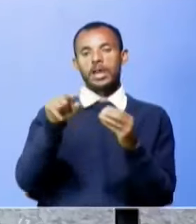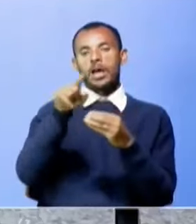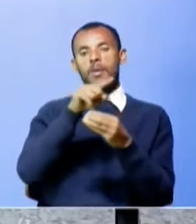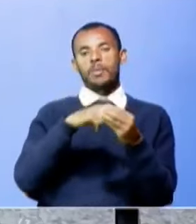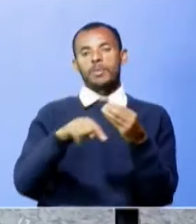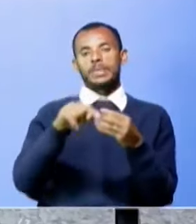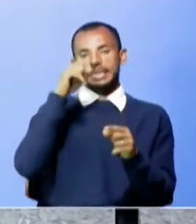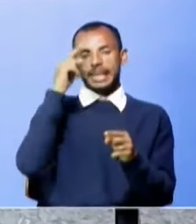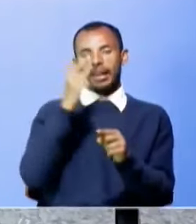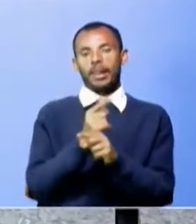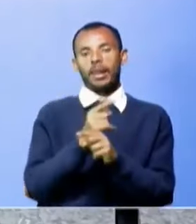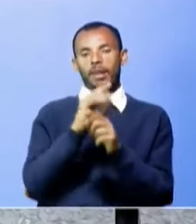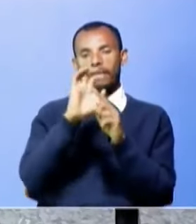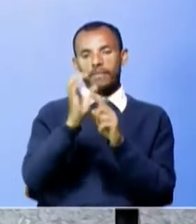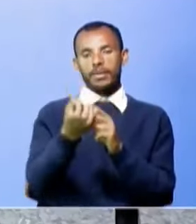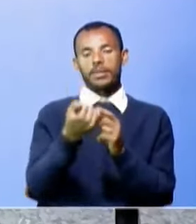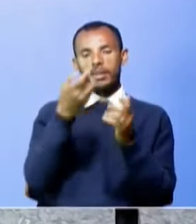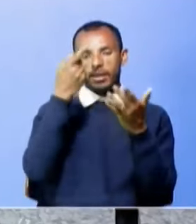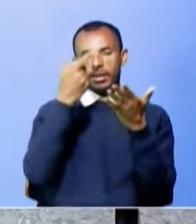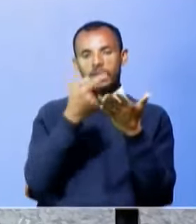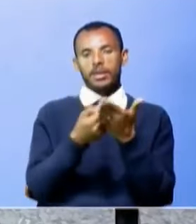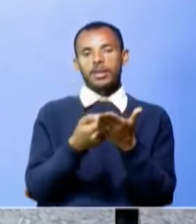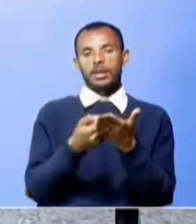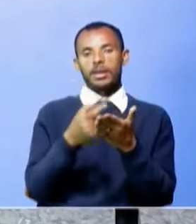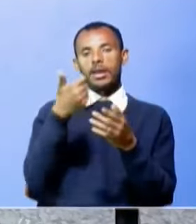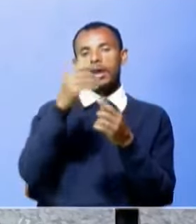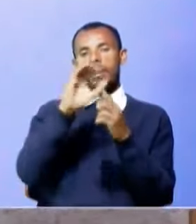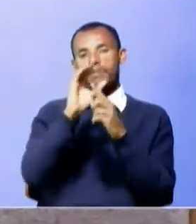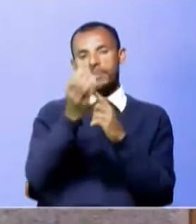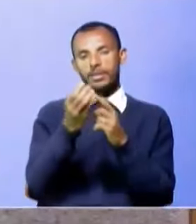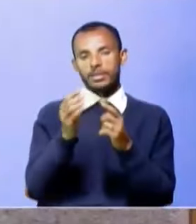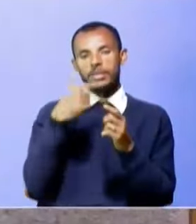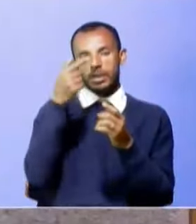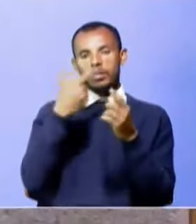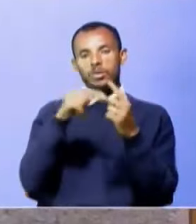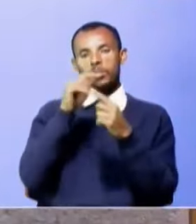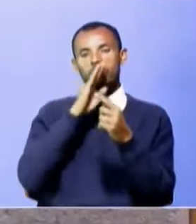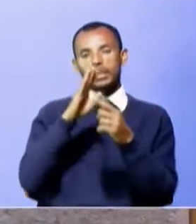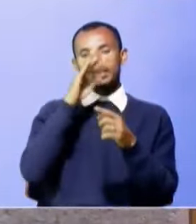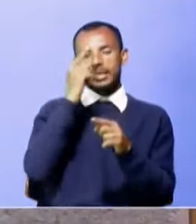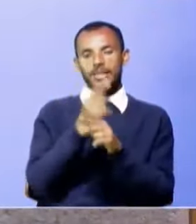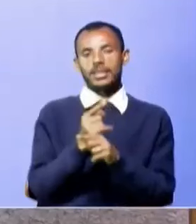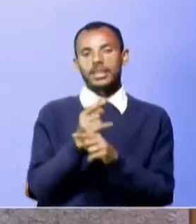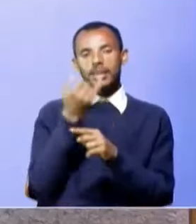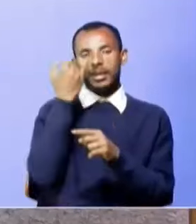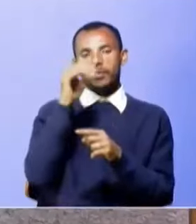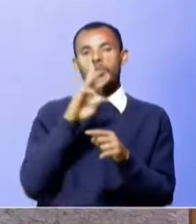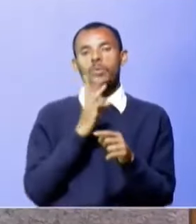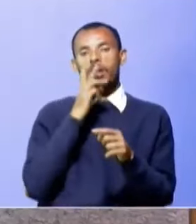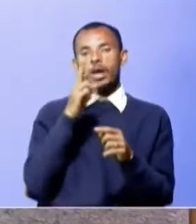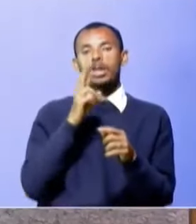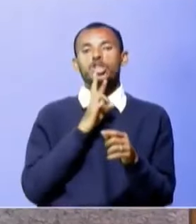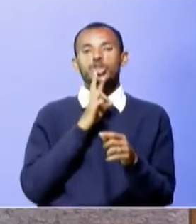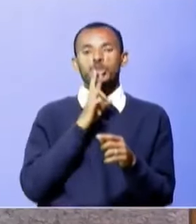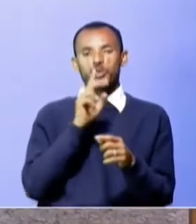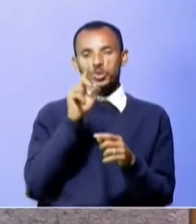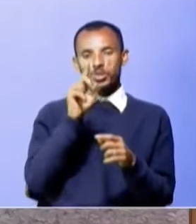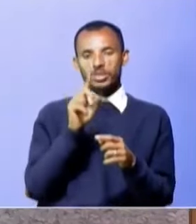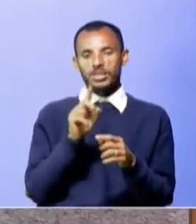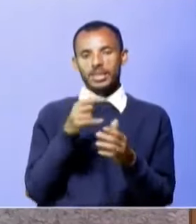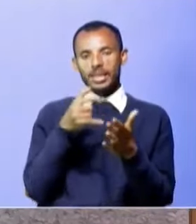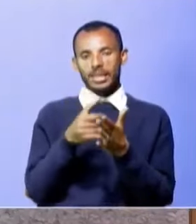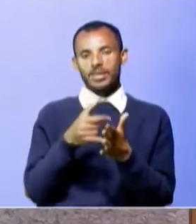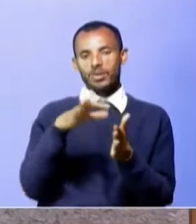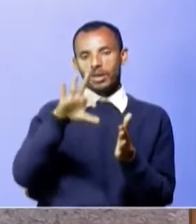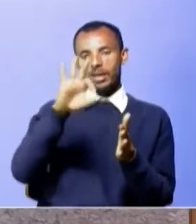certain events. Okay, here an event is said to be certain if we are sure it occurs